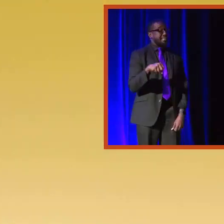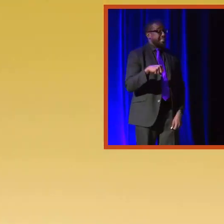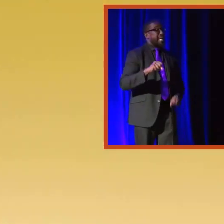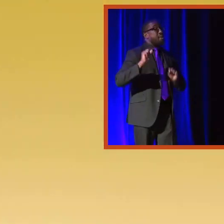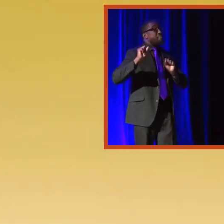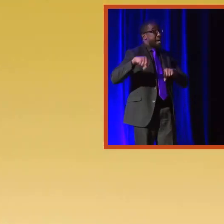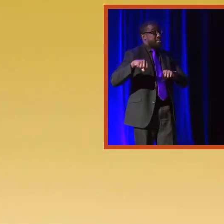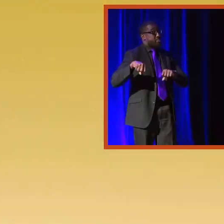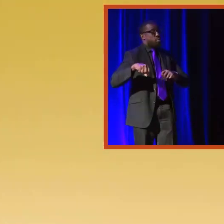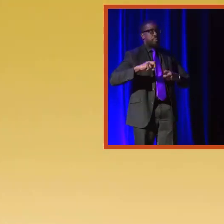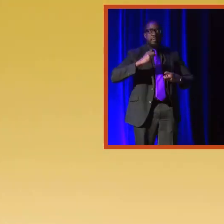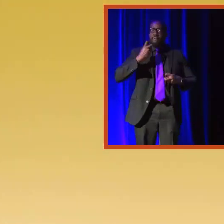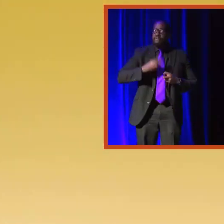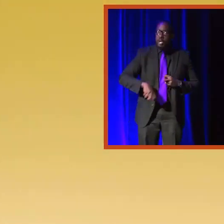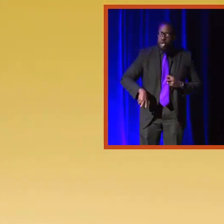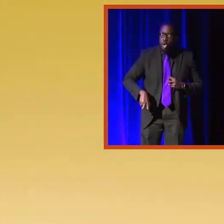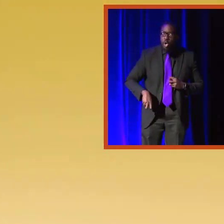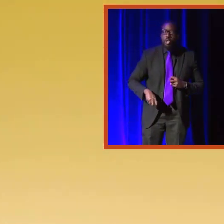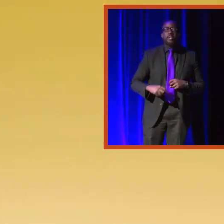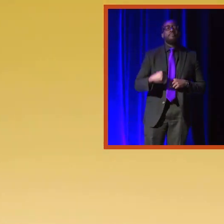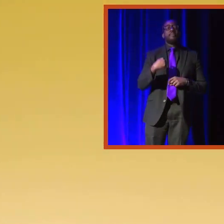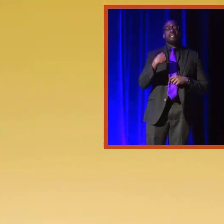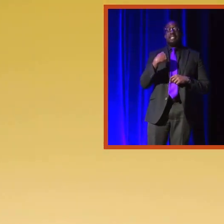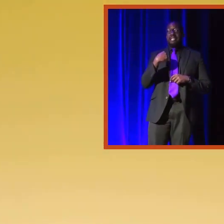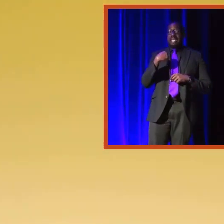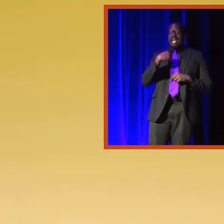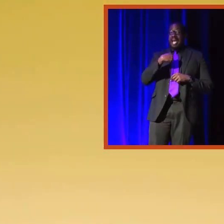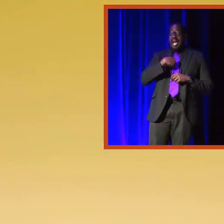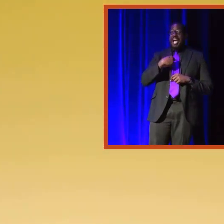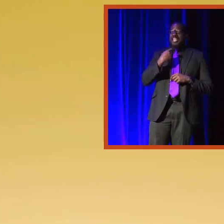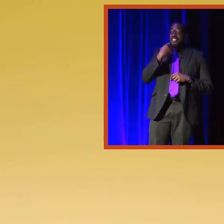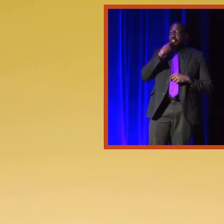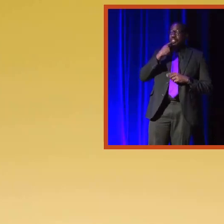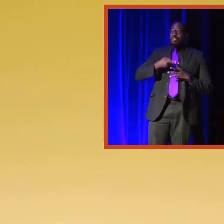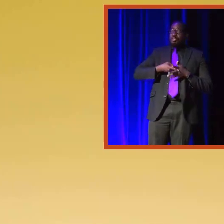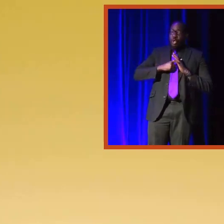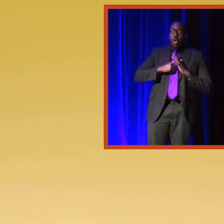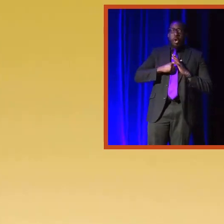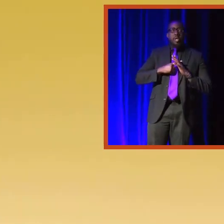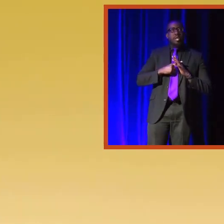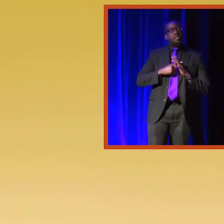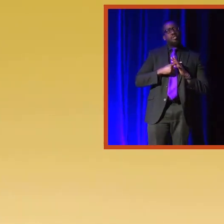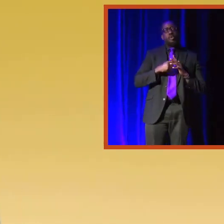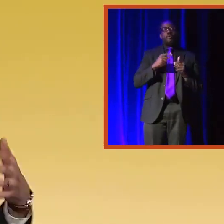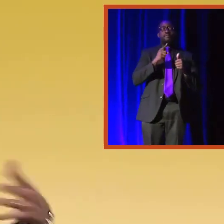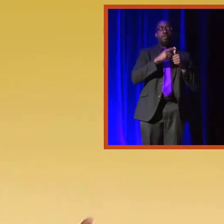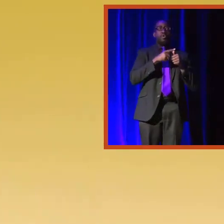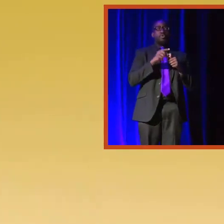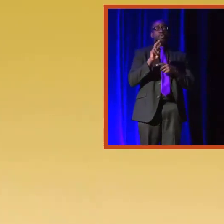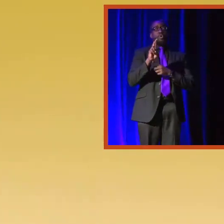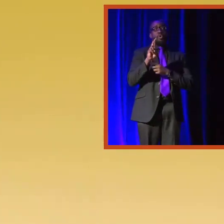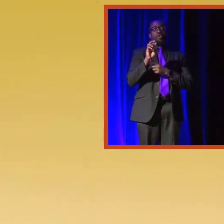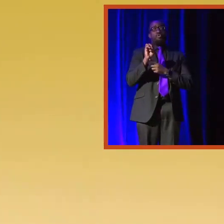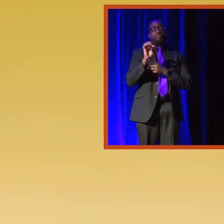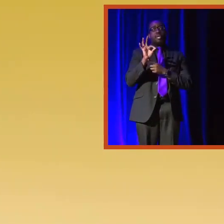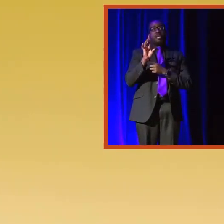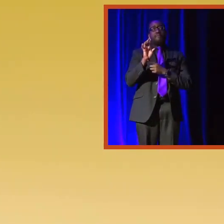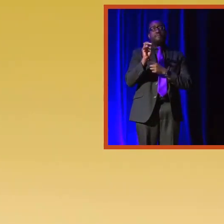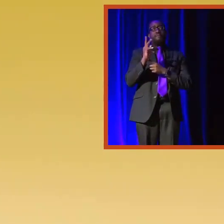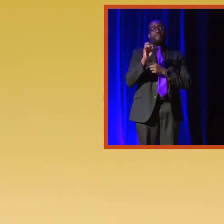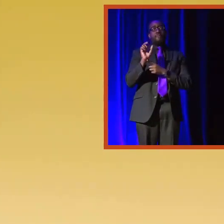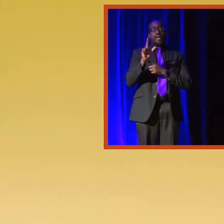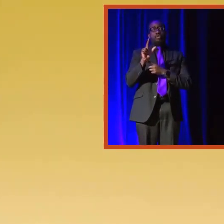So actually, we just started venturing into this area, right? So you have to disentangle like the refractive-based color from the absorption-based